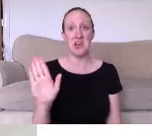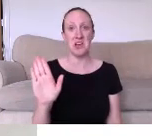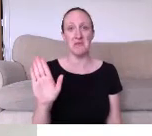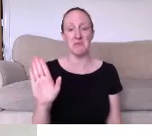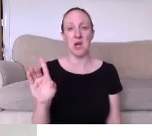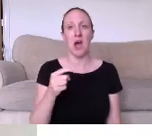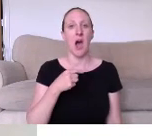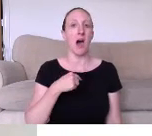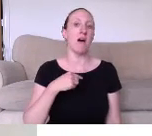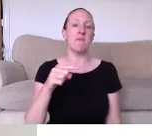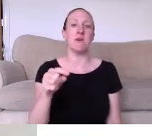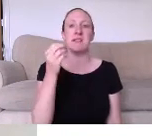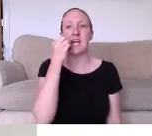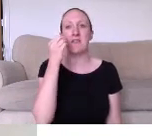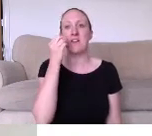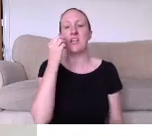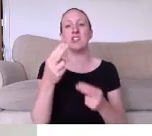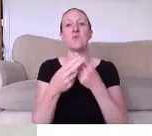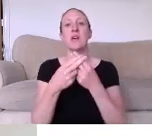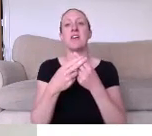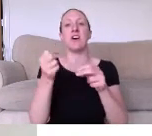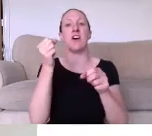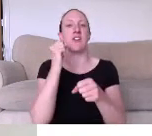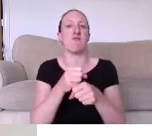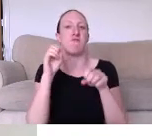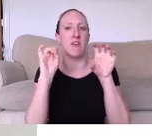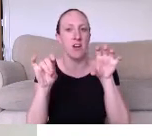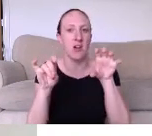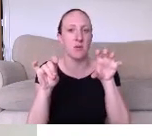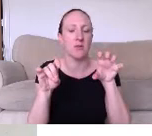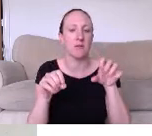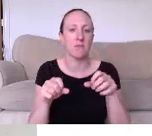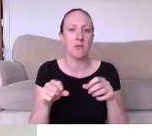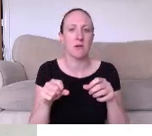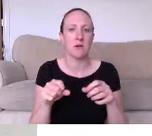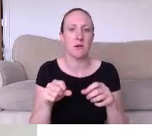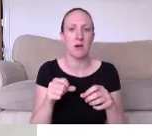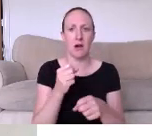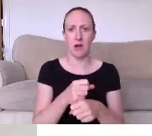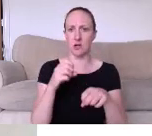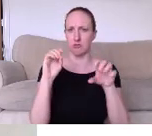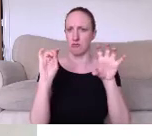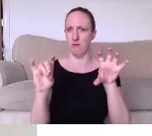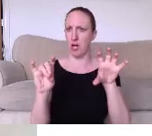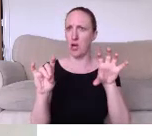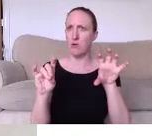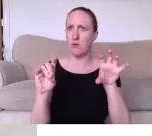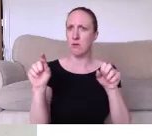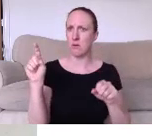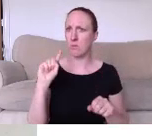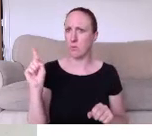but no. I'm going to have lunch with a Gruffalo." "A